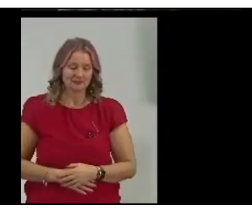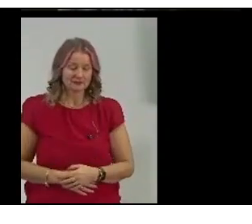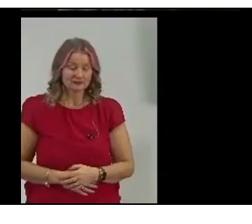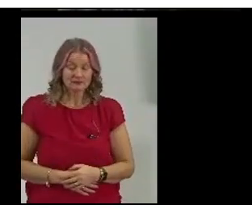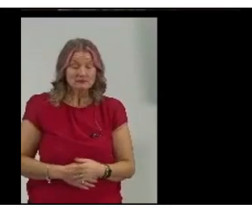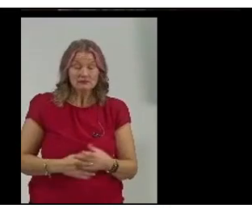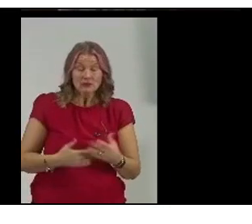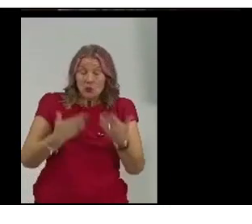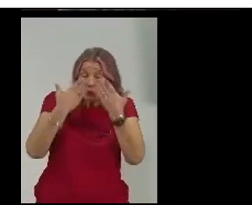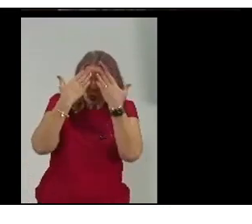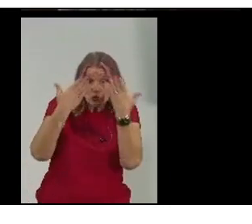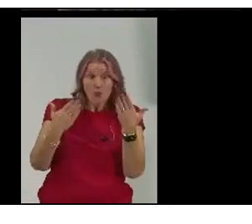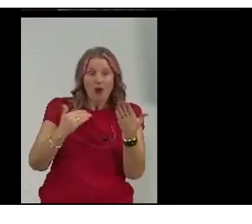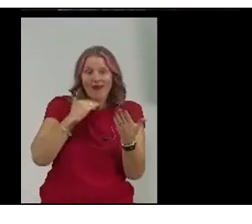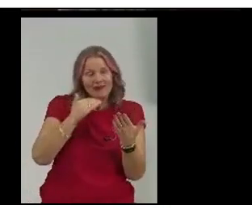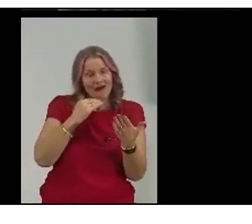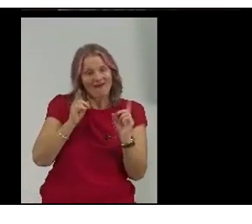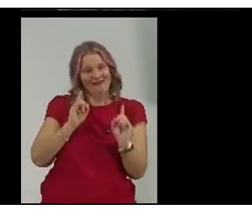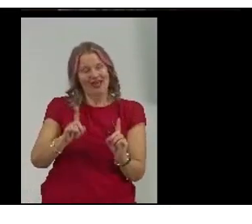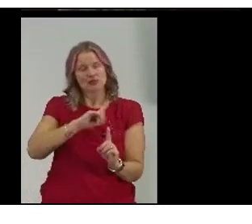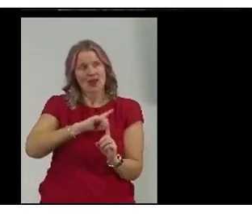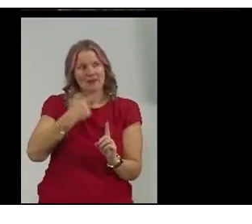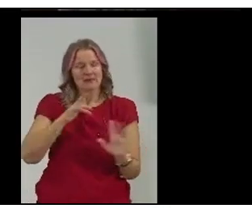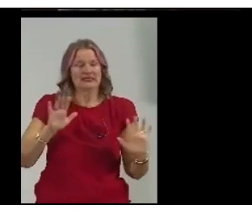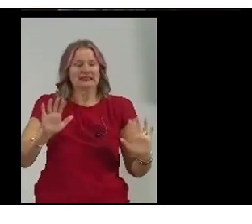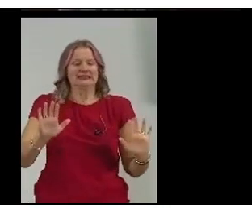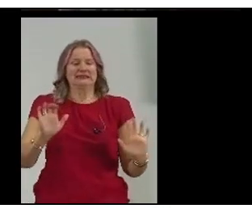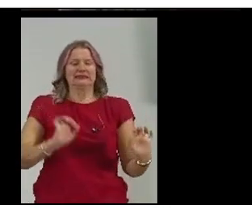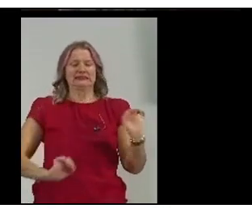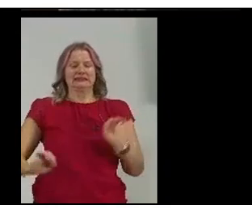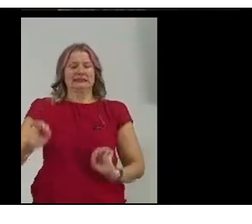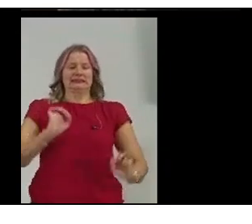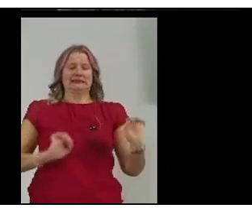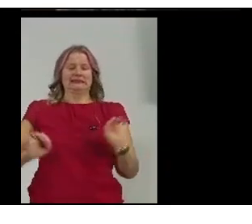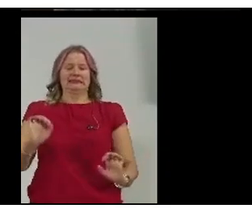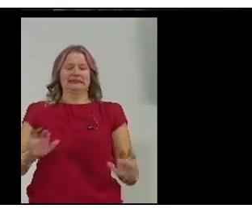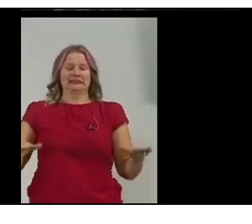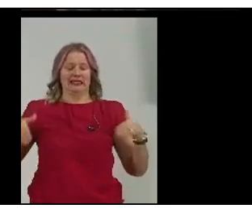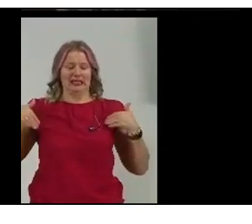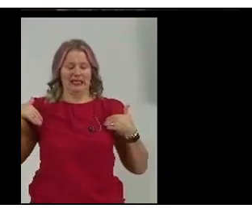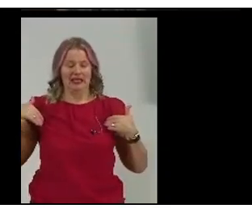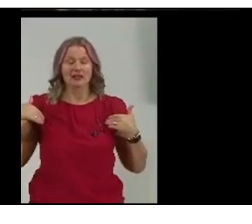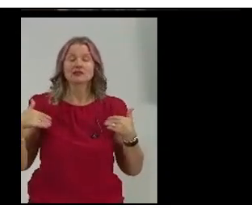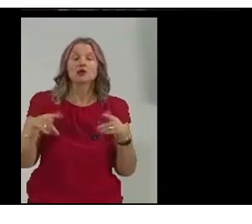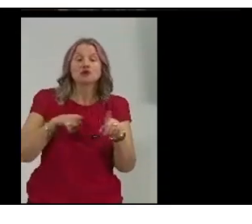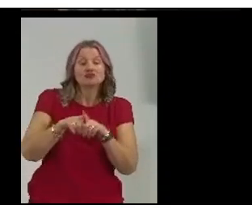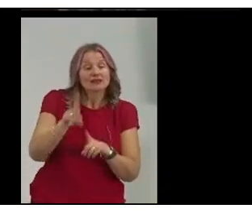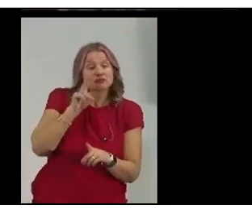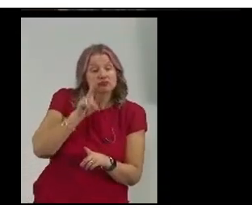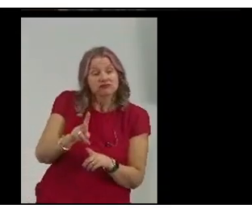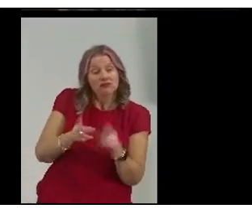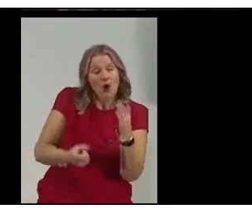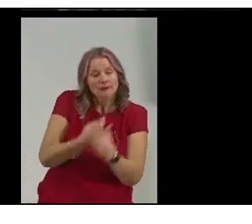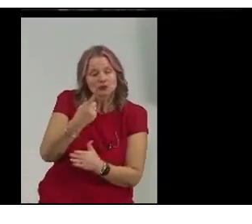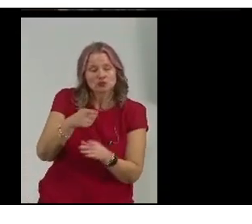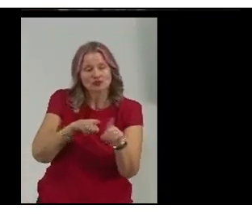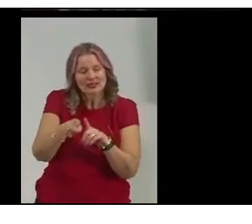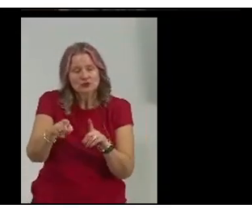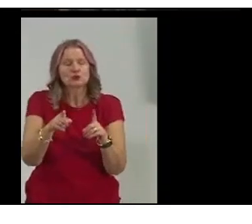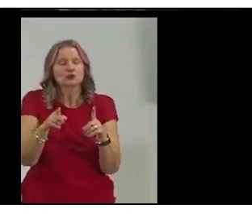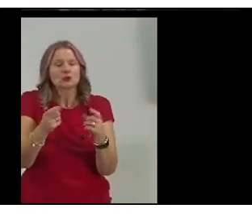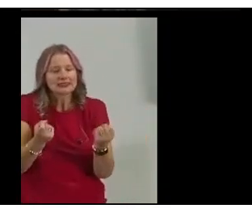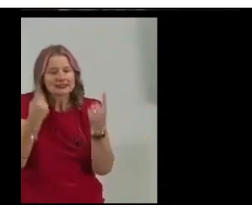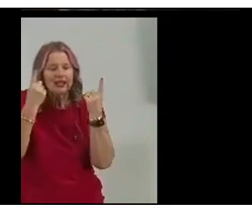don't know enough. And I think what we're trying to do is with these opportunities like this, trying to understand the